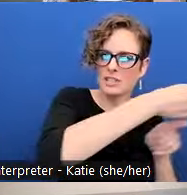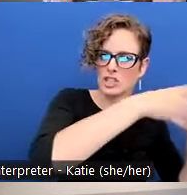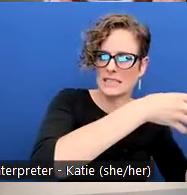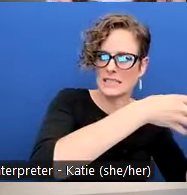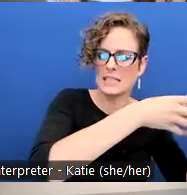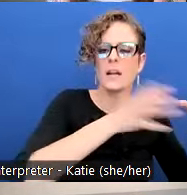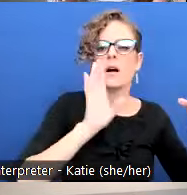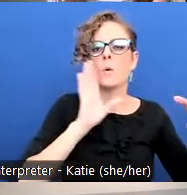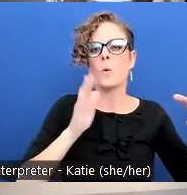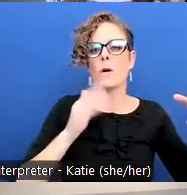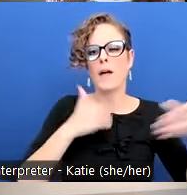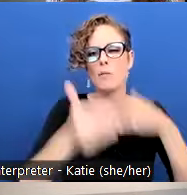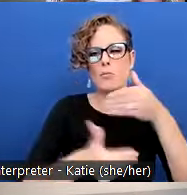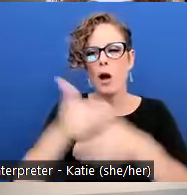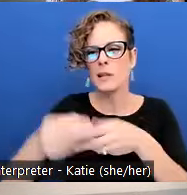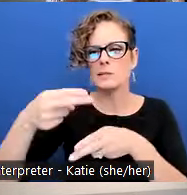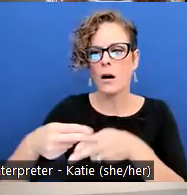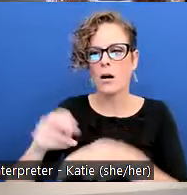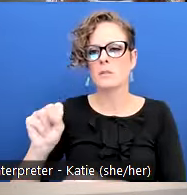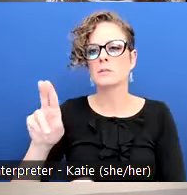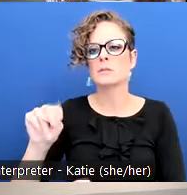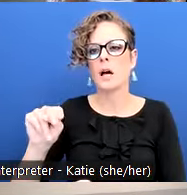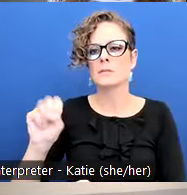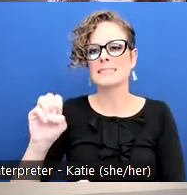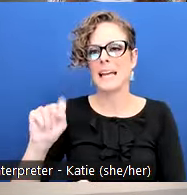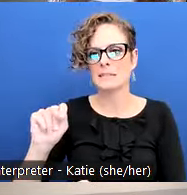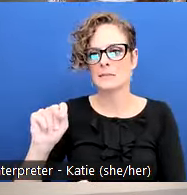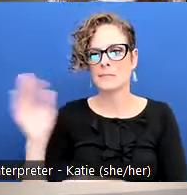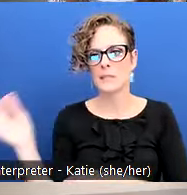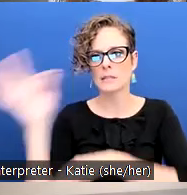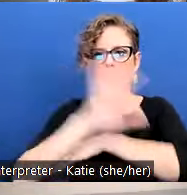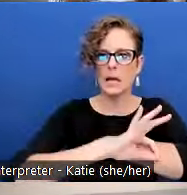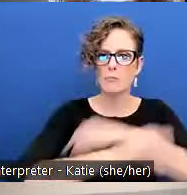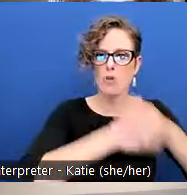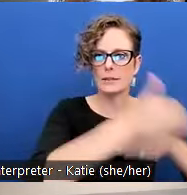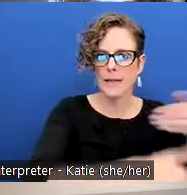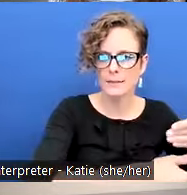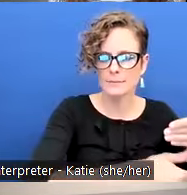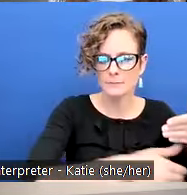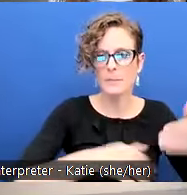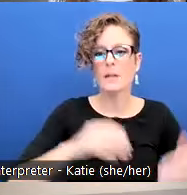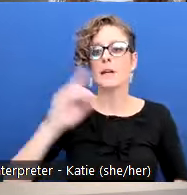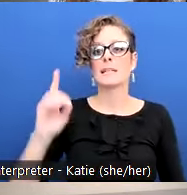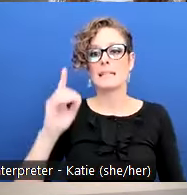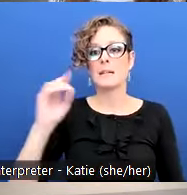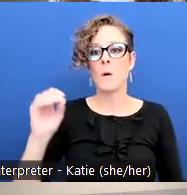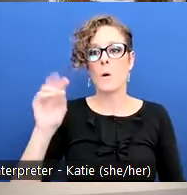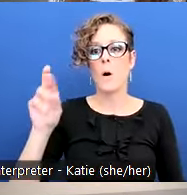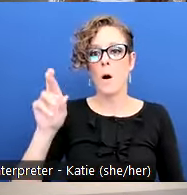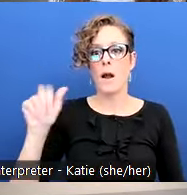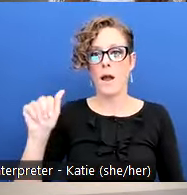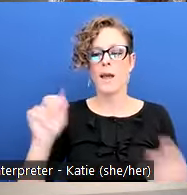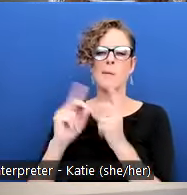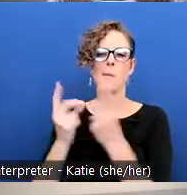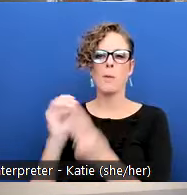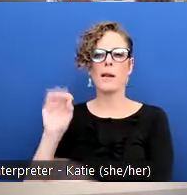what's called a sunset process every few years. And in this process, DORA, the Department of Regulatory